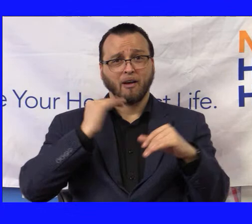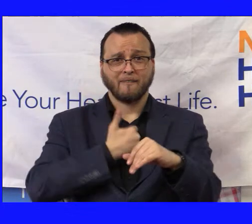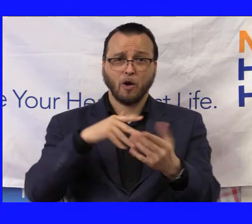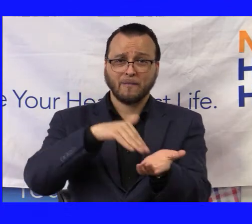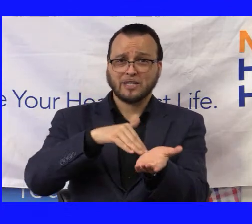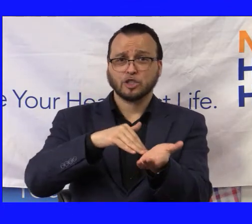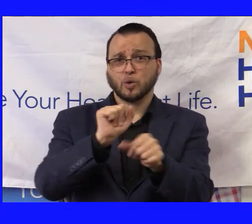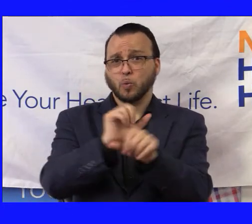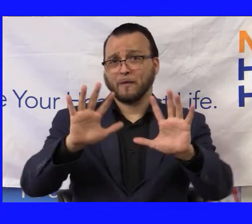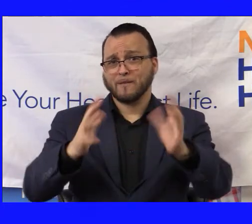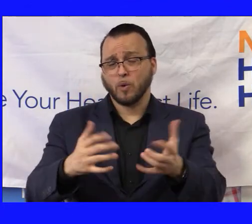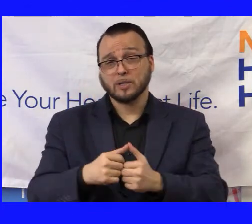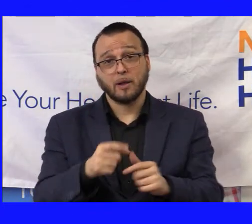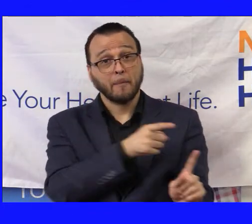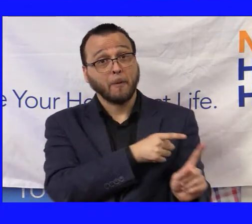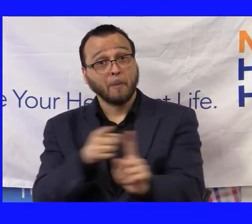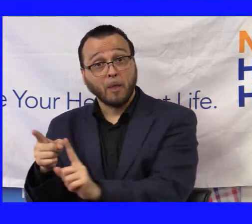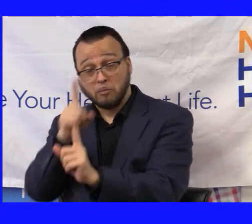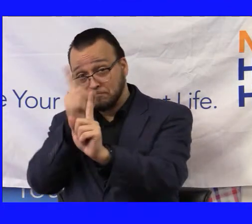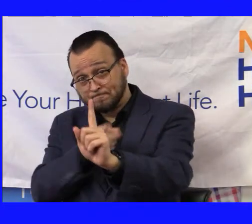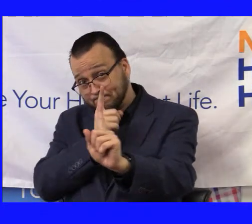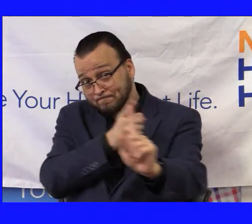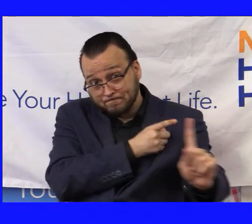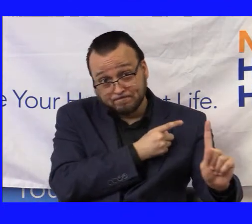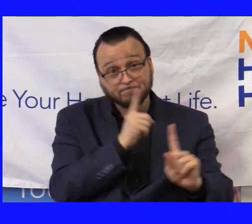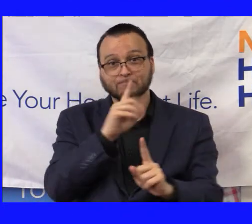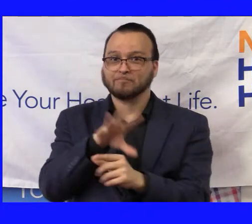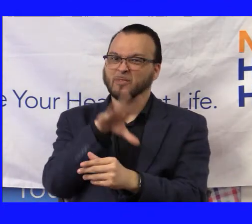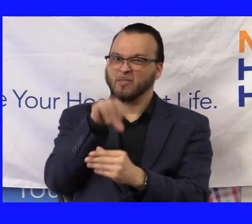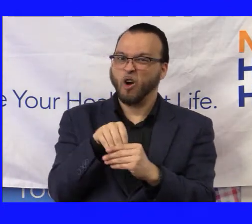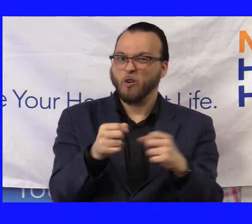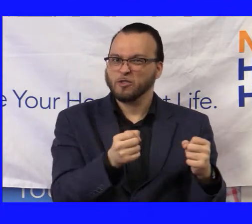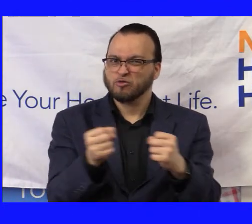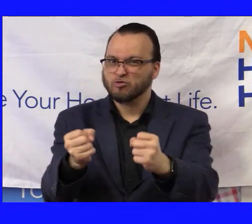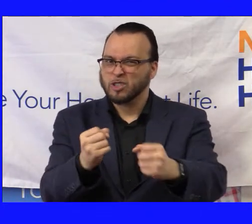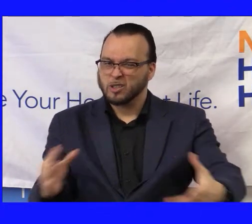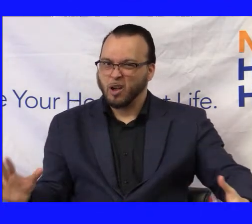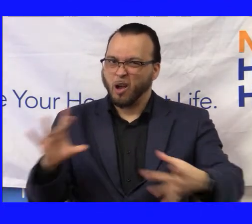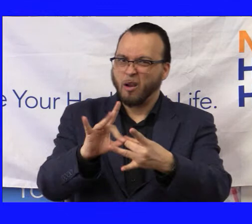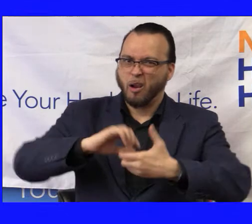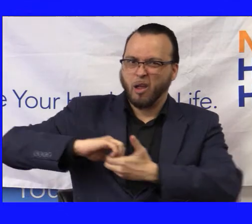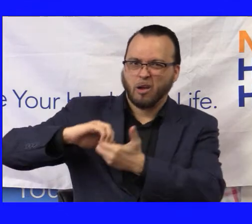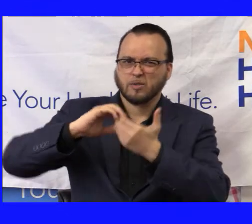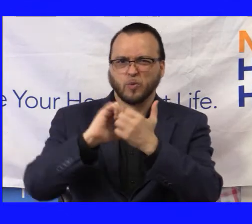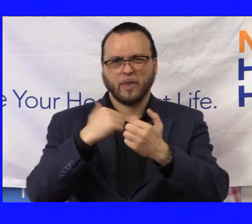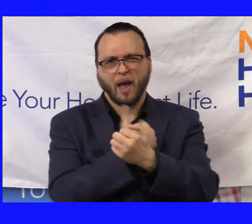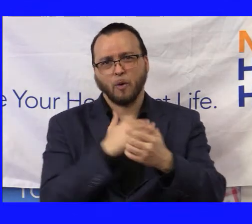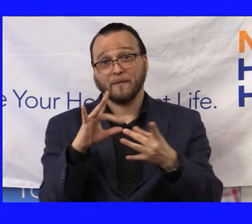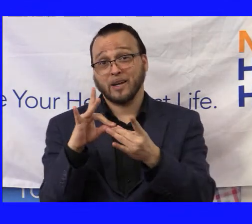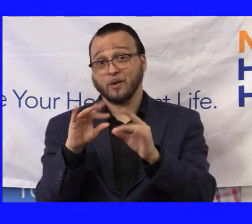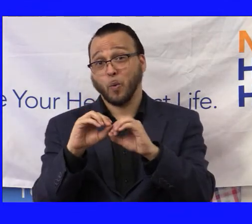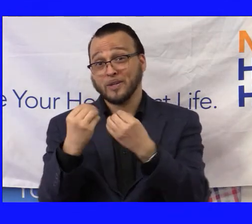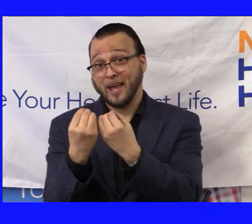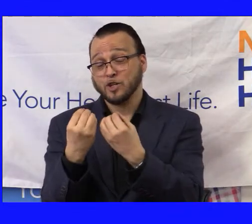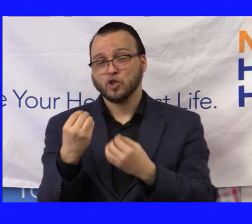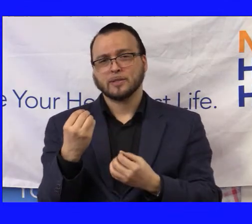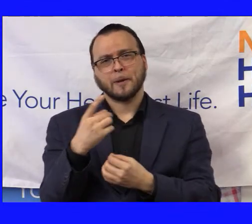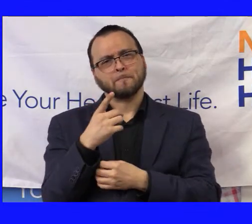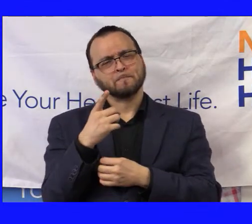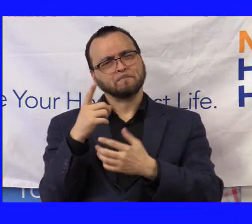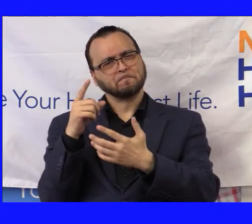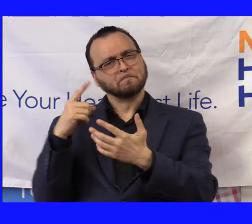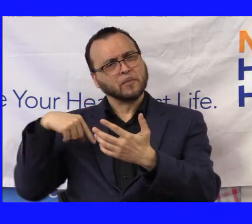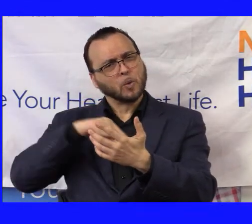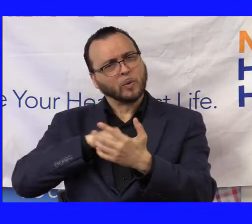workforce. And these efforts really involve a strategic alliance with our affiliate organizations, which we've